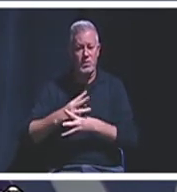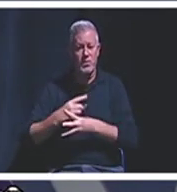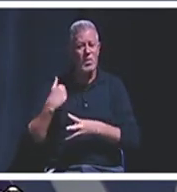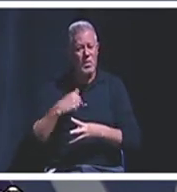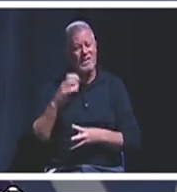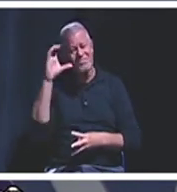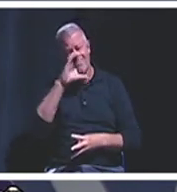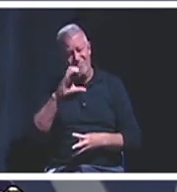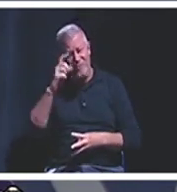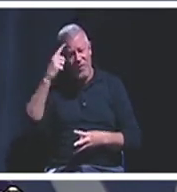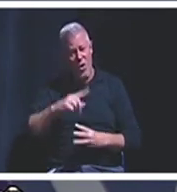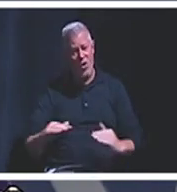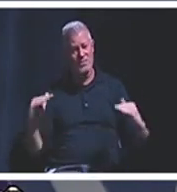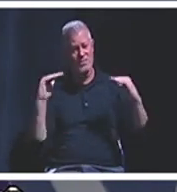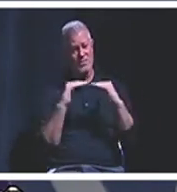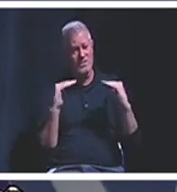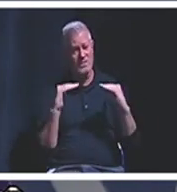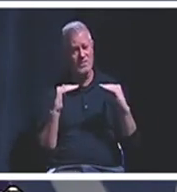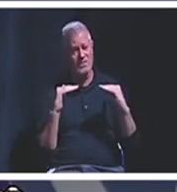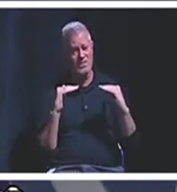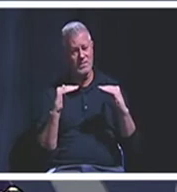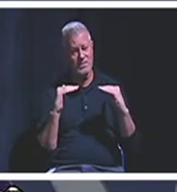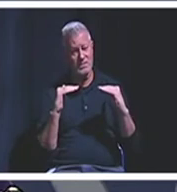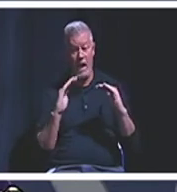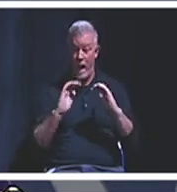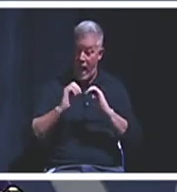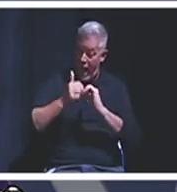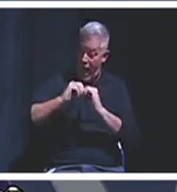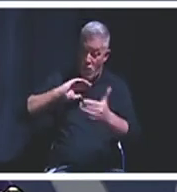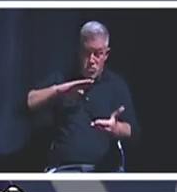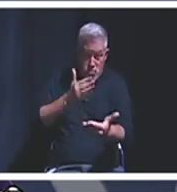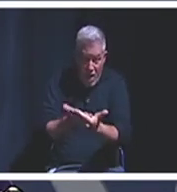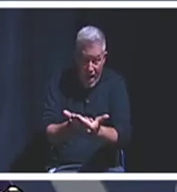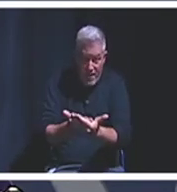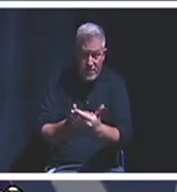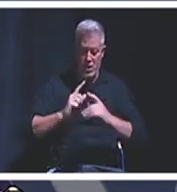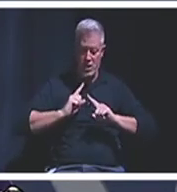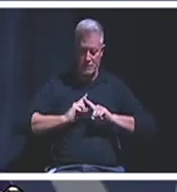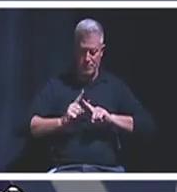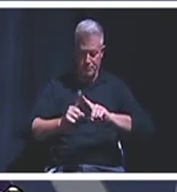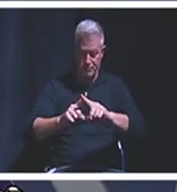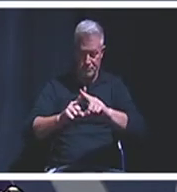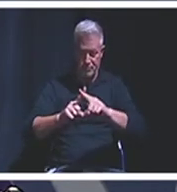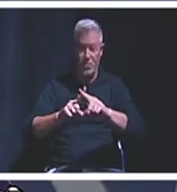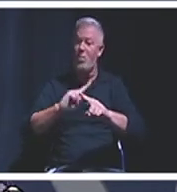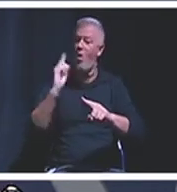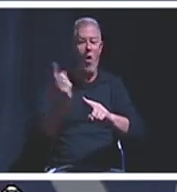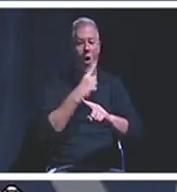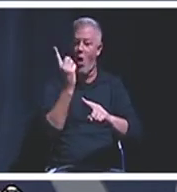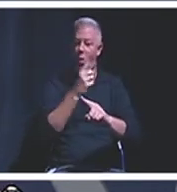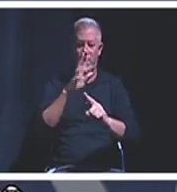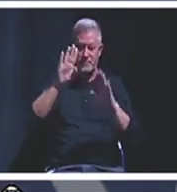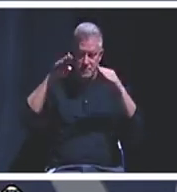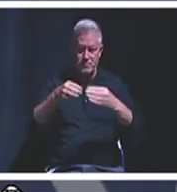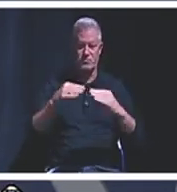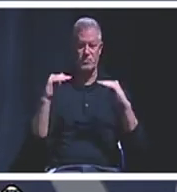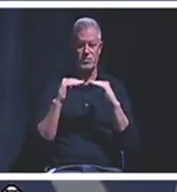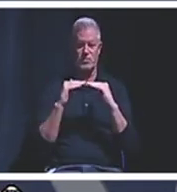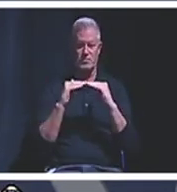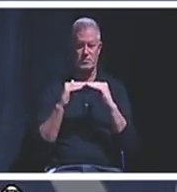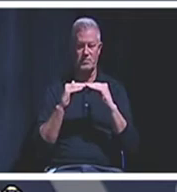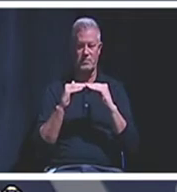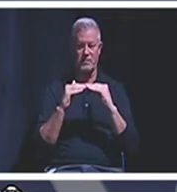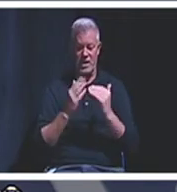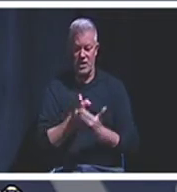justice. The means will change over time, but never our ends. Embrace the turns in the path,